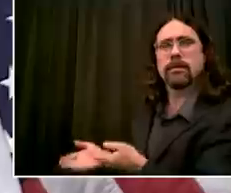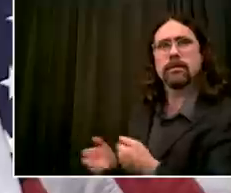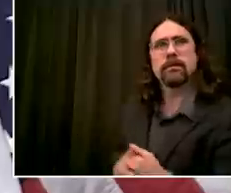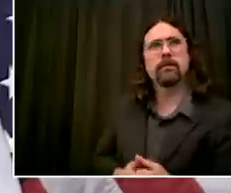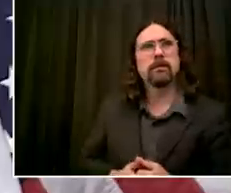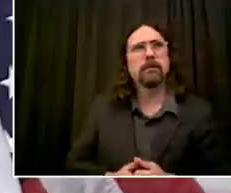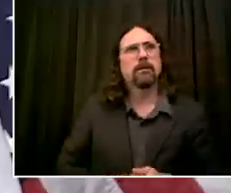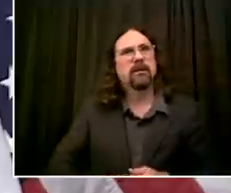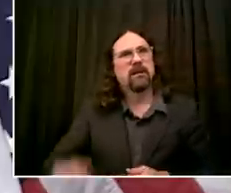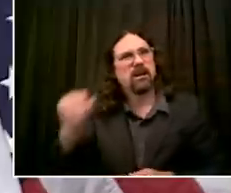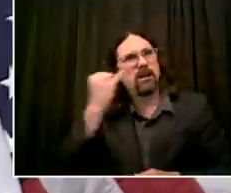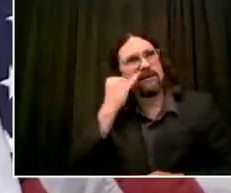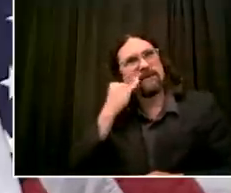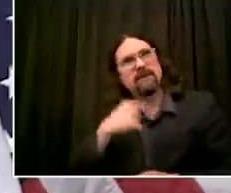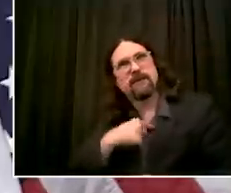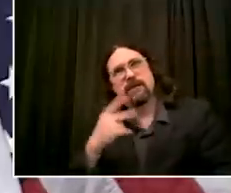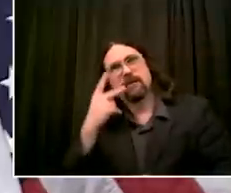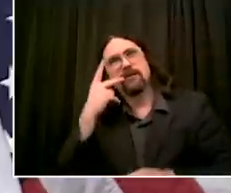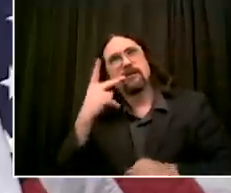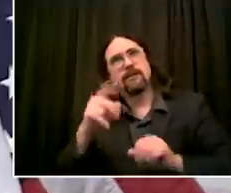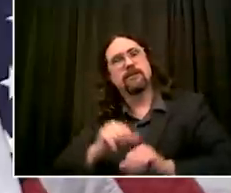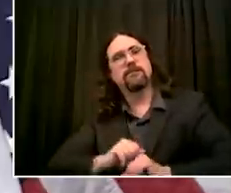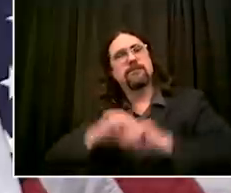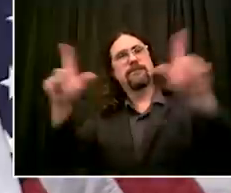objective process to determine what's right and wrong.